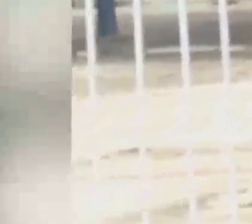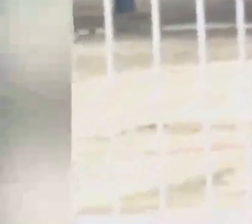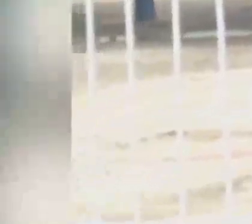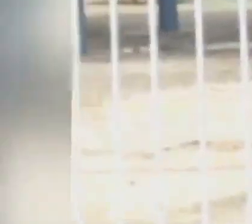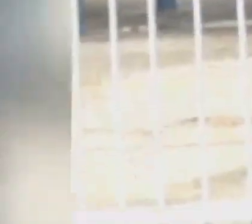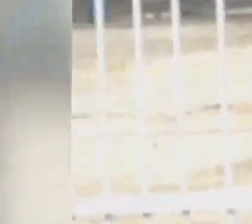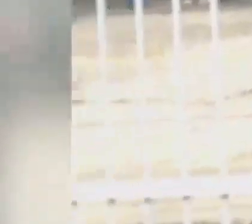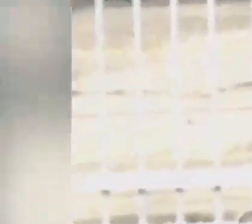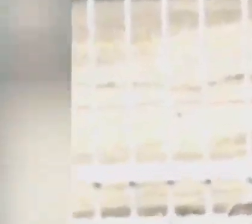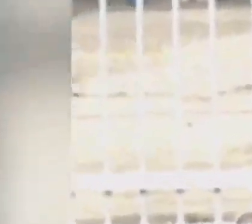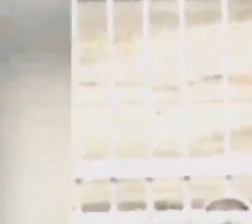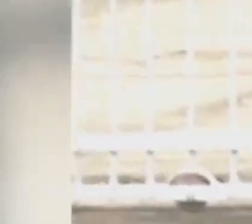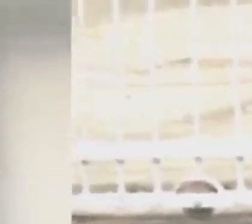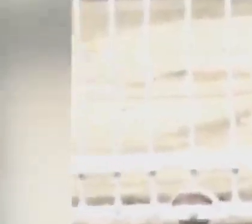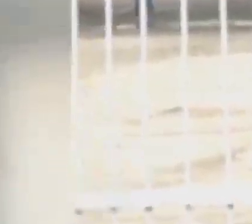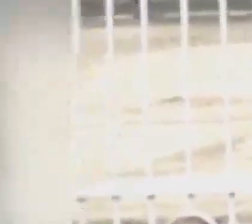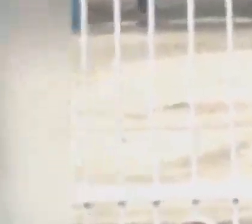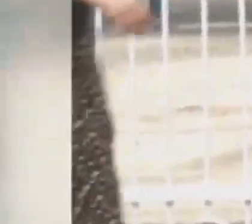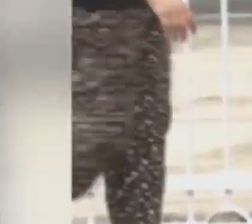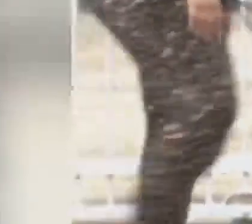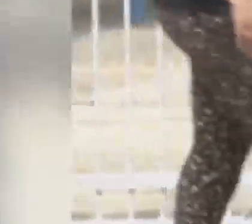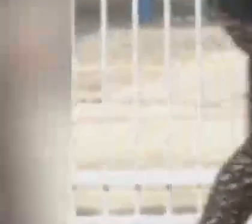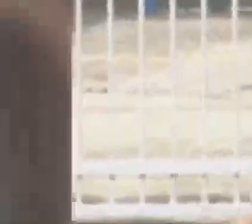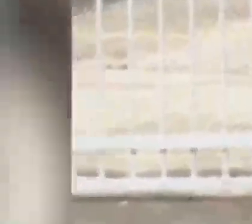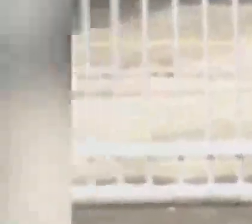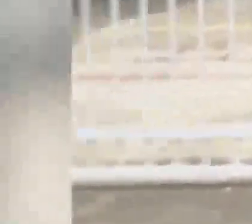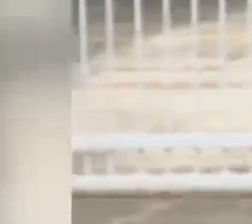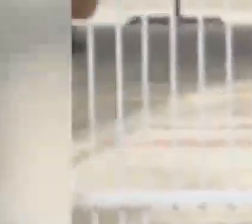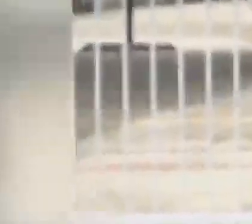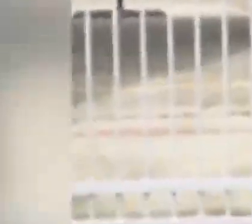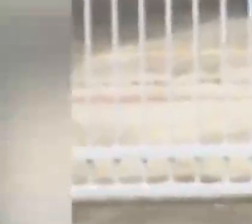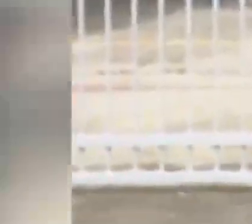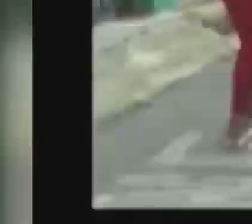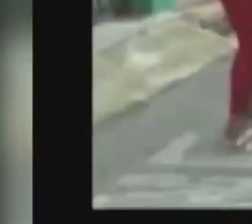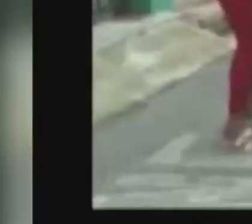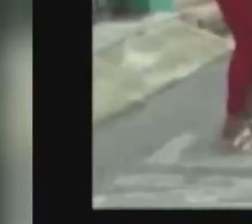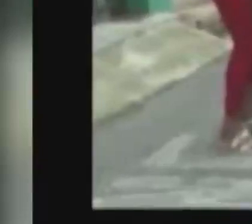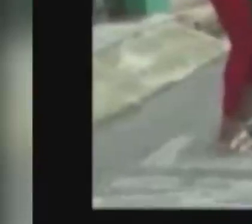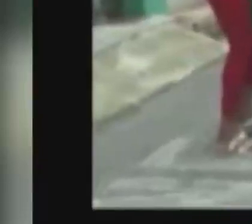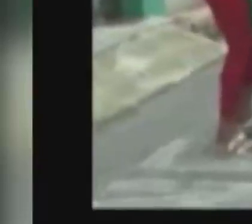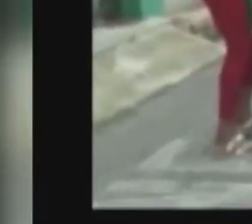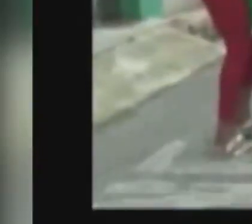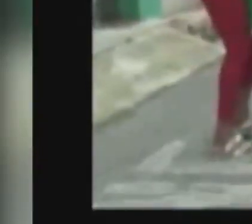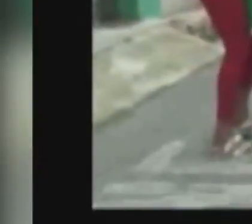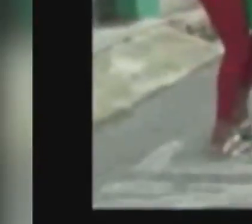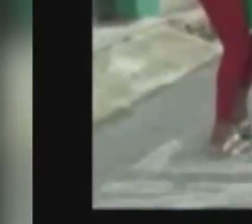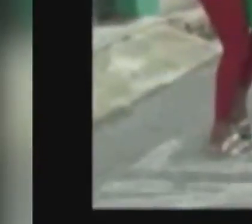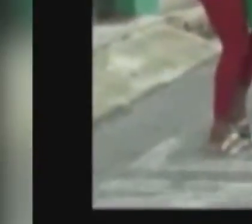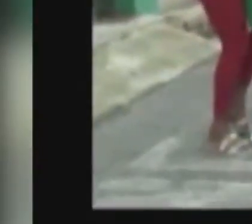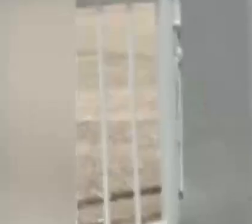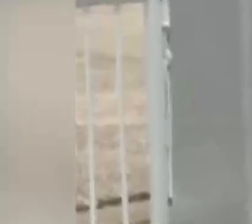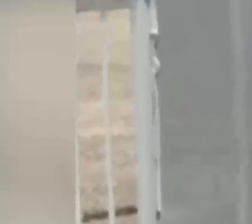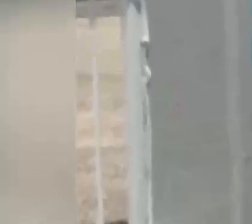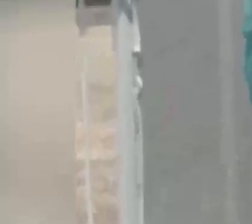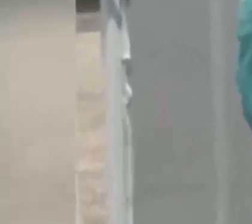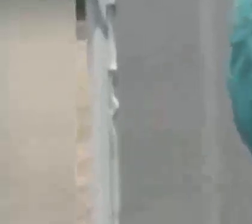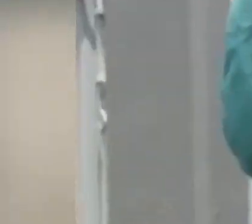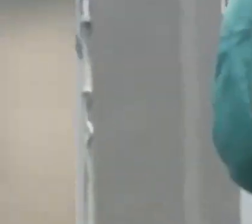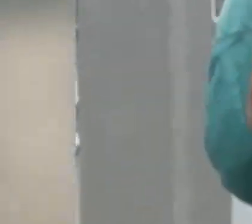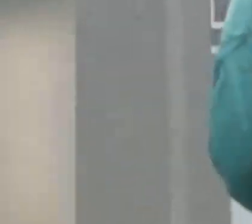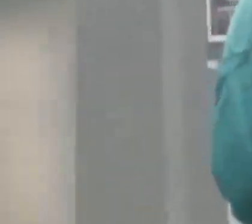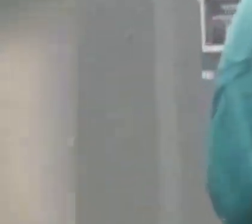was necessary to bring us to this point. And of course, the teachers, the parents, the students themselves for showing the resilience